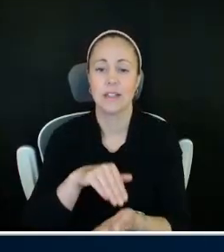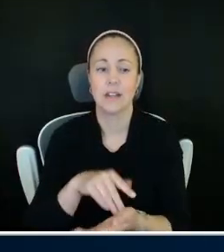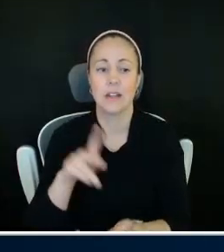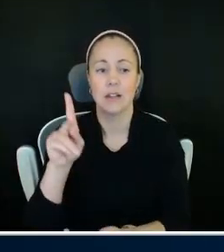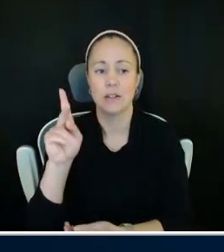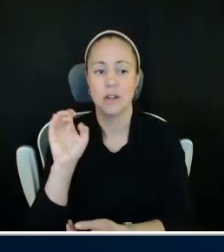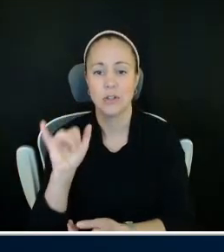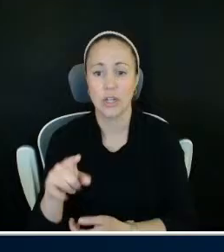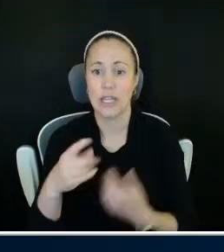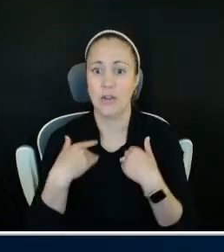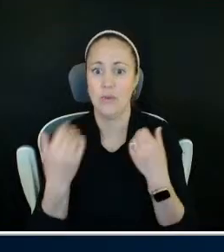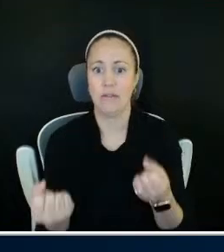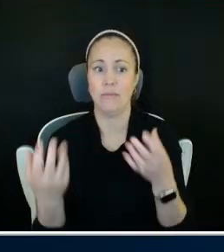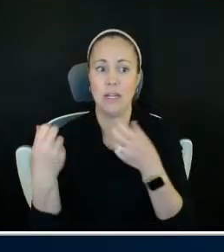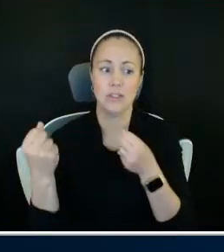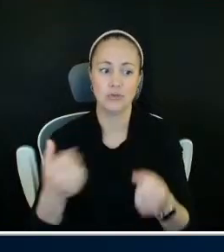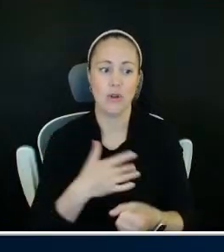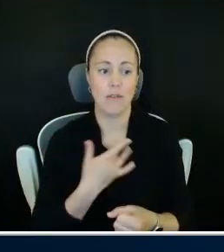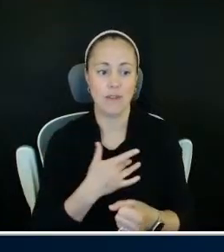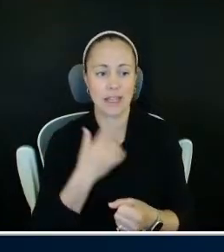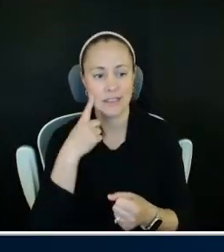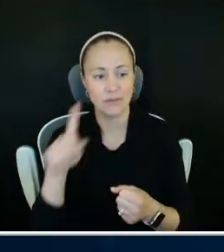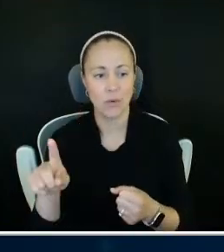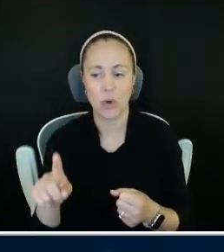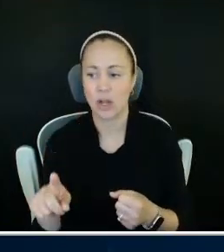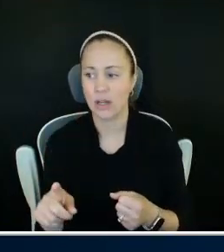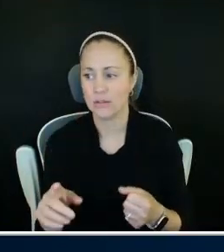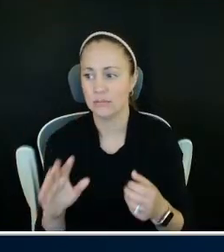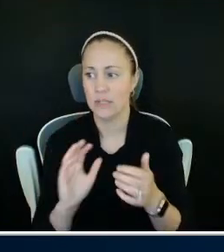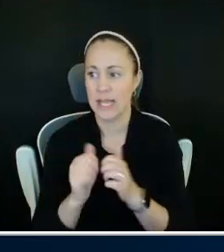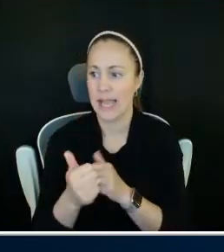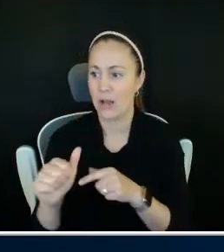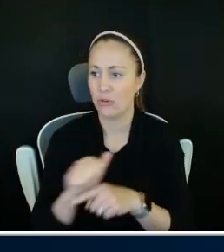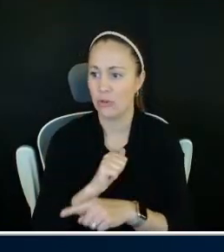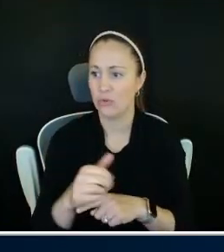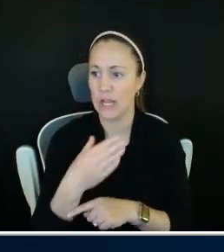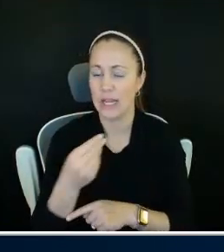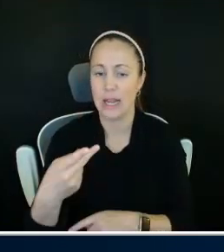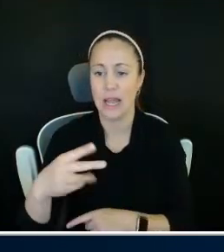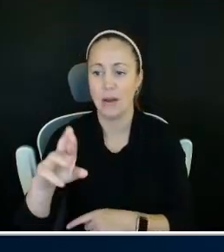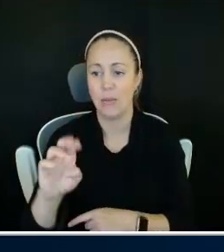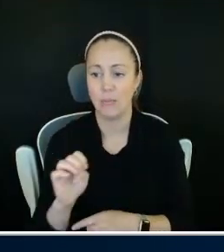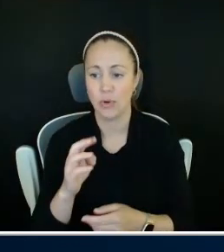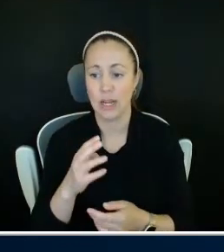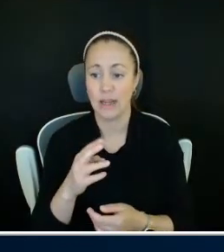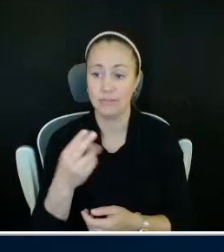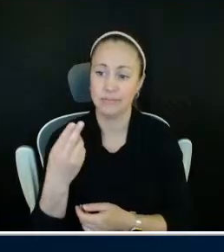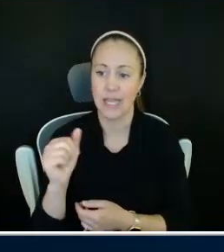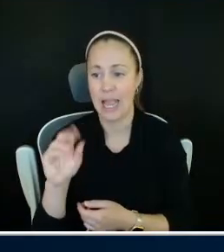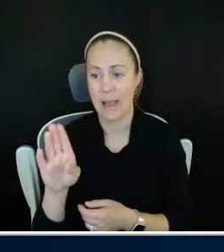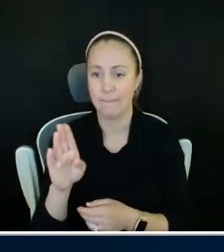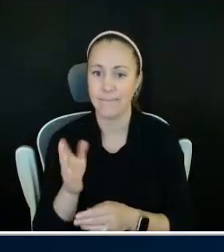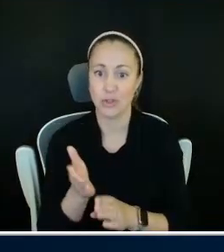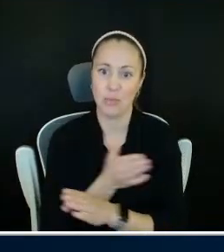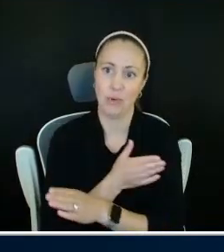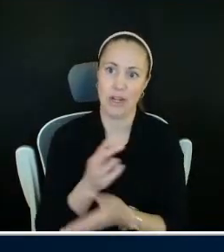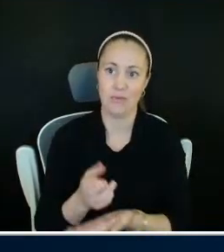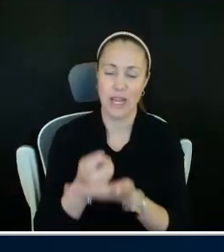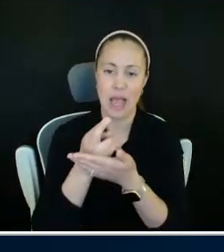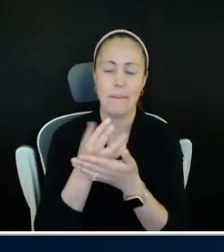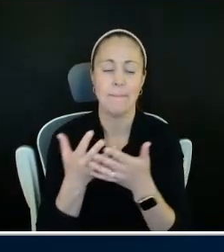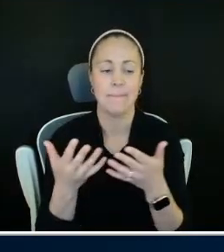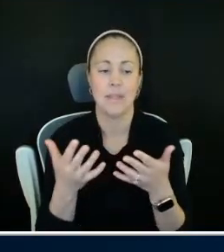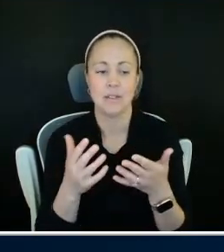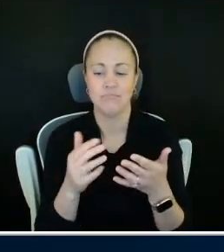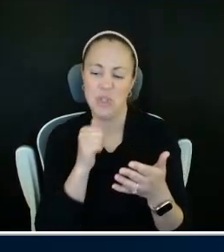on how to train and prehab so athletes don't get injured. What advice would you give young athletes, if you